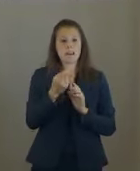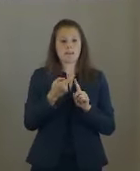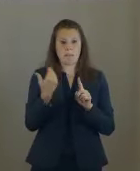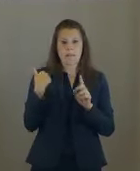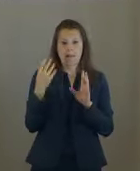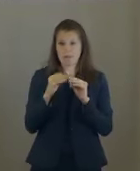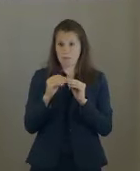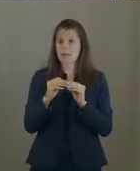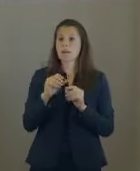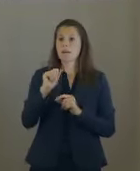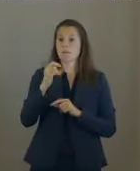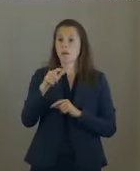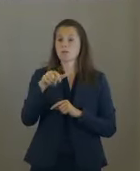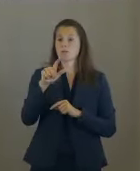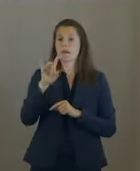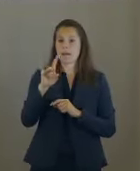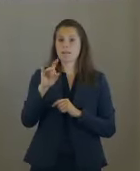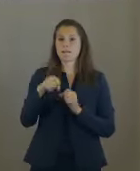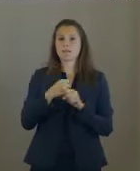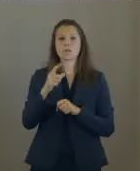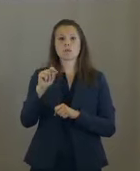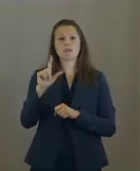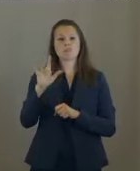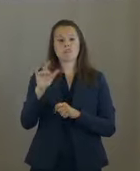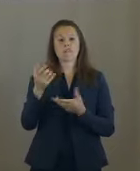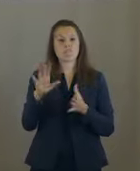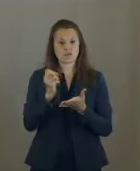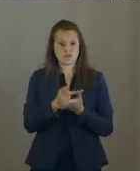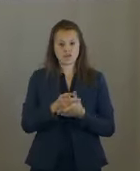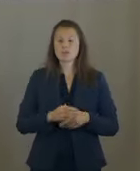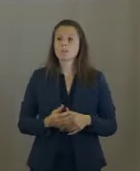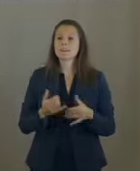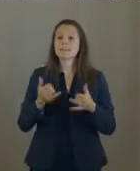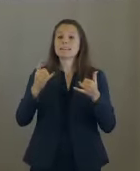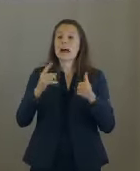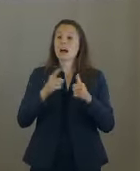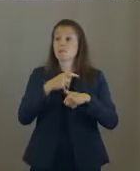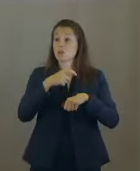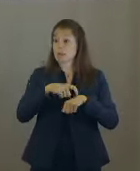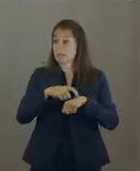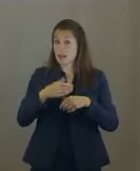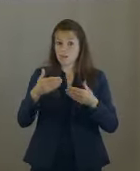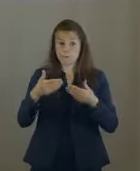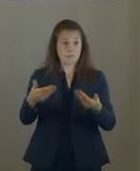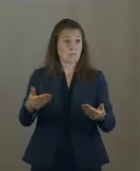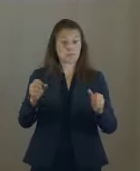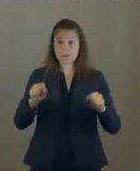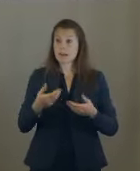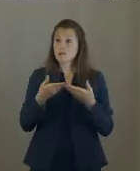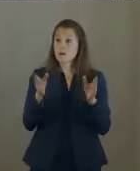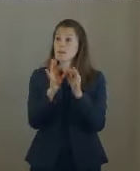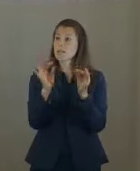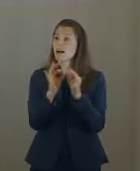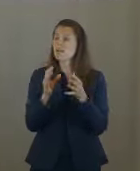April 28th, 2025 are adopted. Friends, we've now reached our first opportunity for public comment. Again, we've